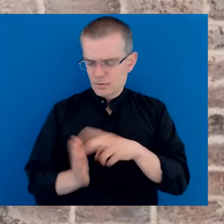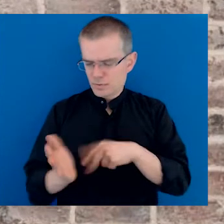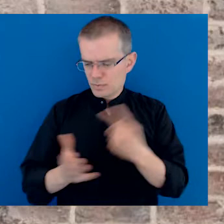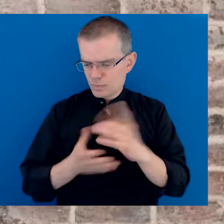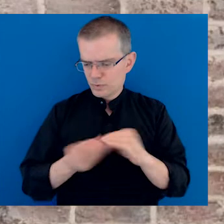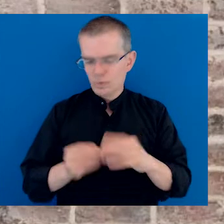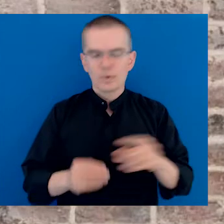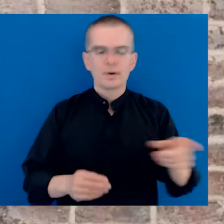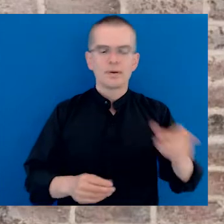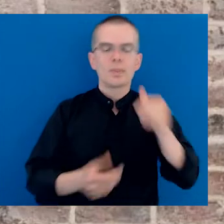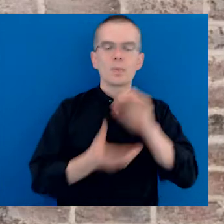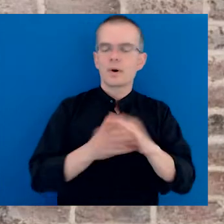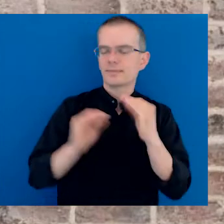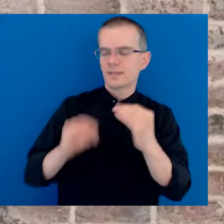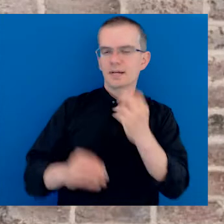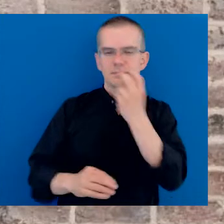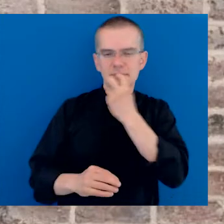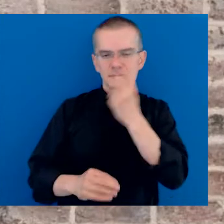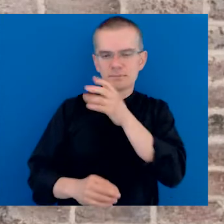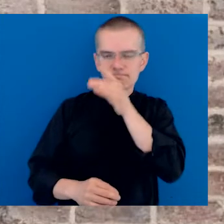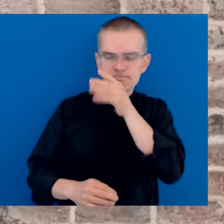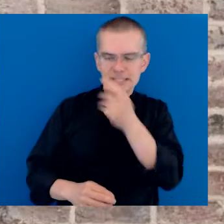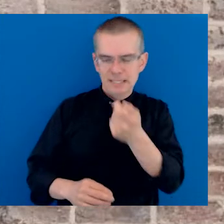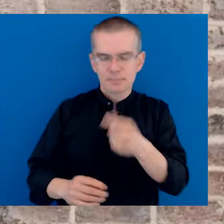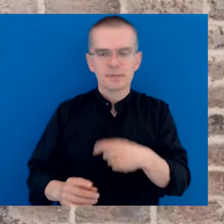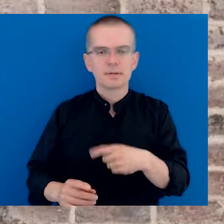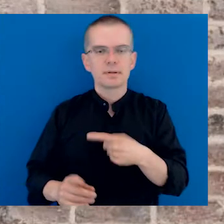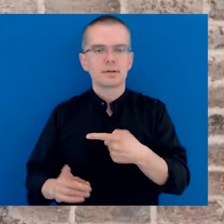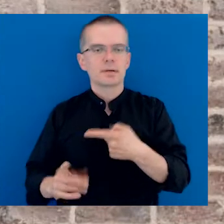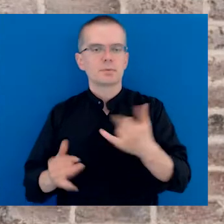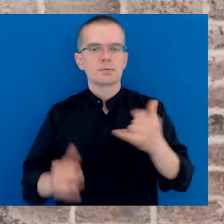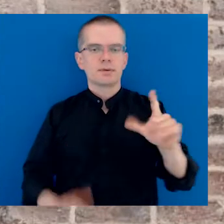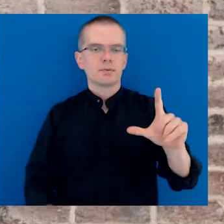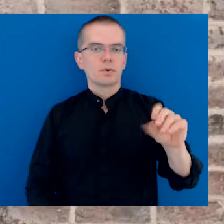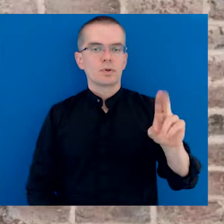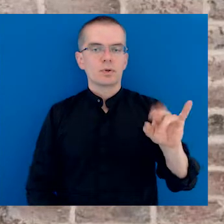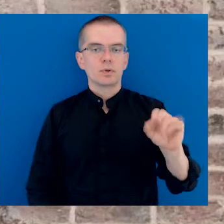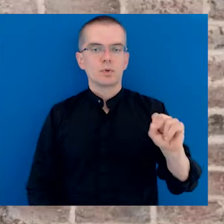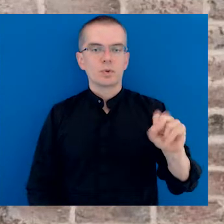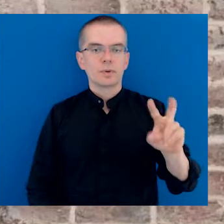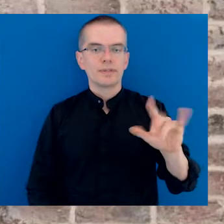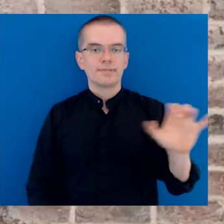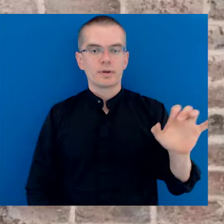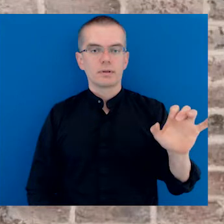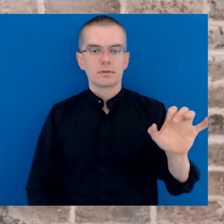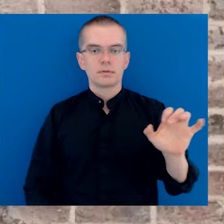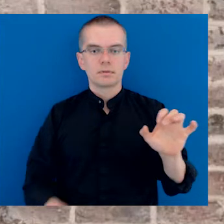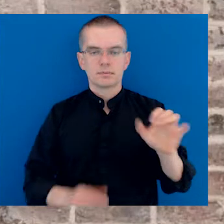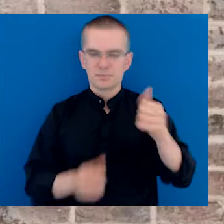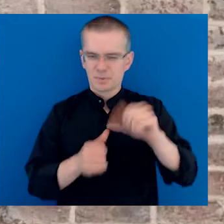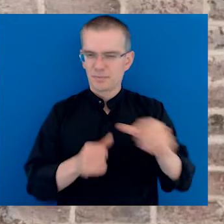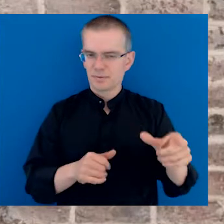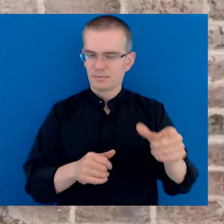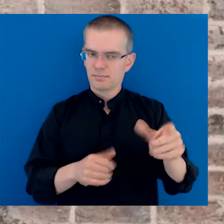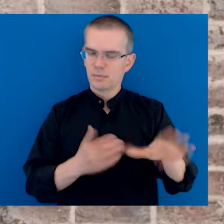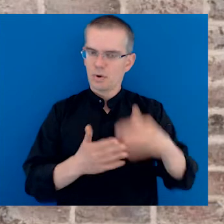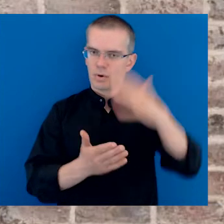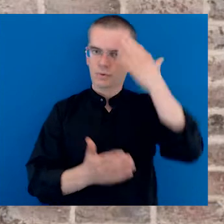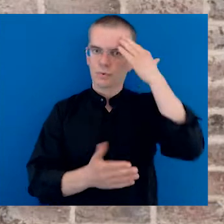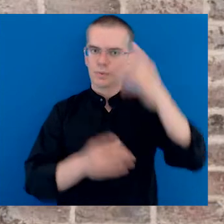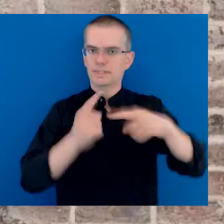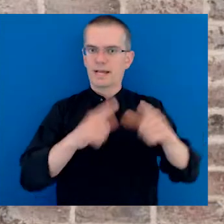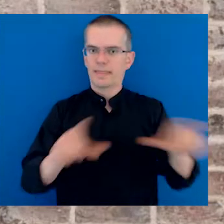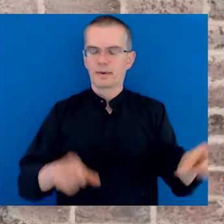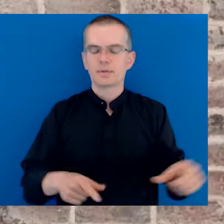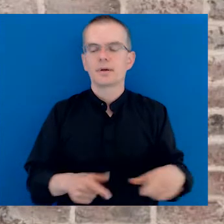had taught him to speak a little bit when he was playing for that Louisville team, the team where they all learned sign language. And then all of a